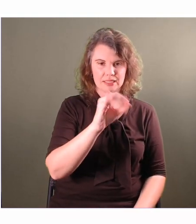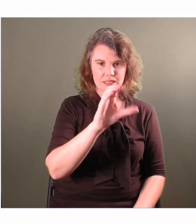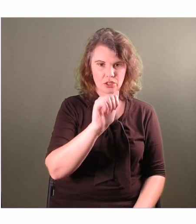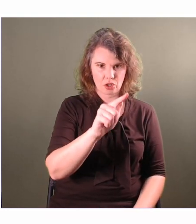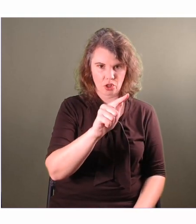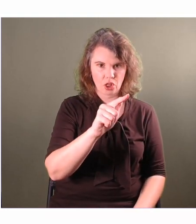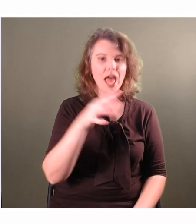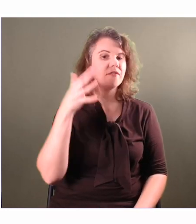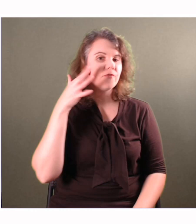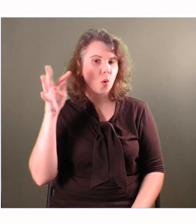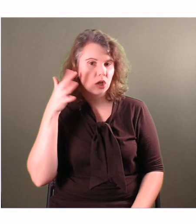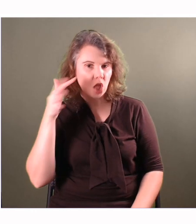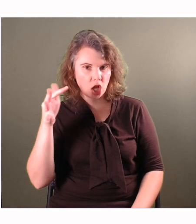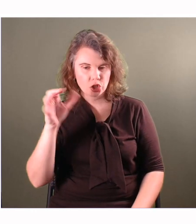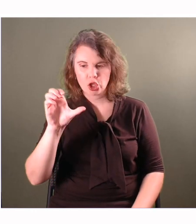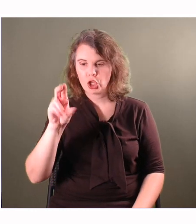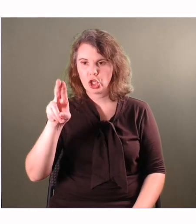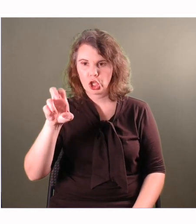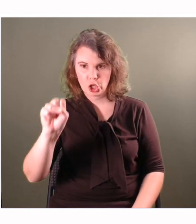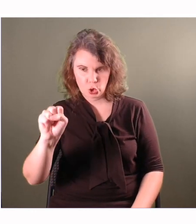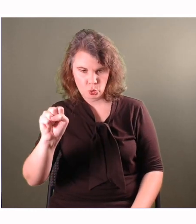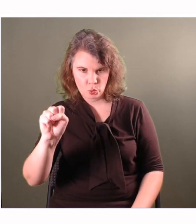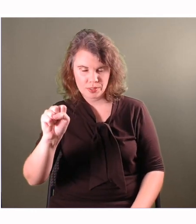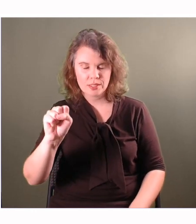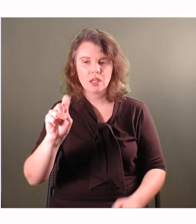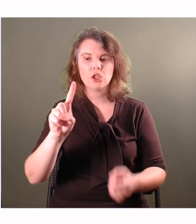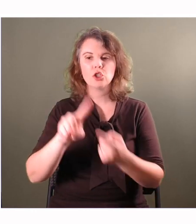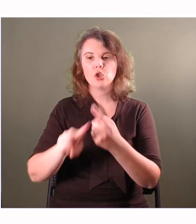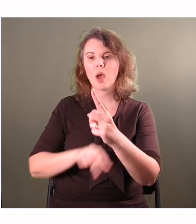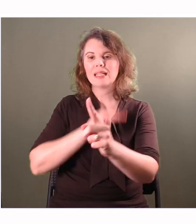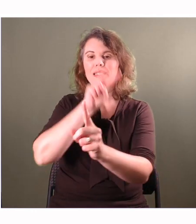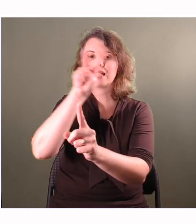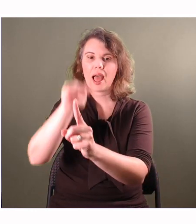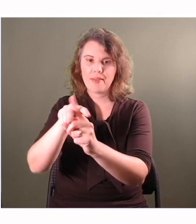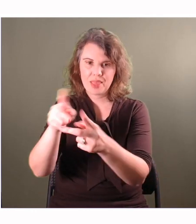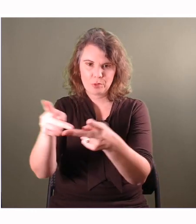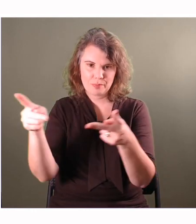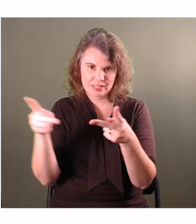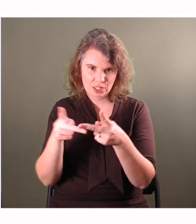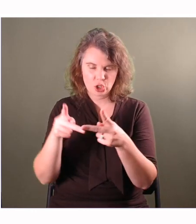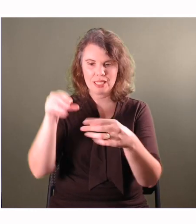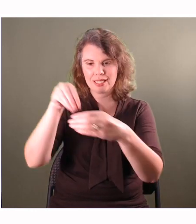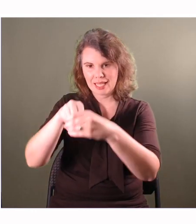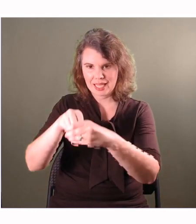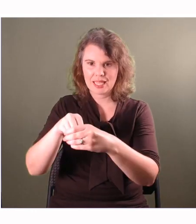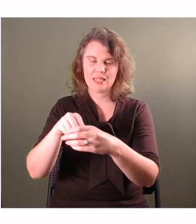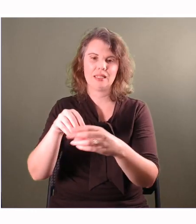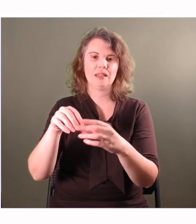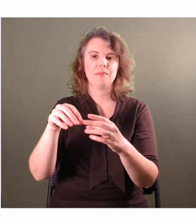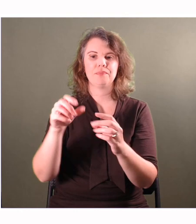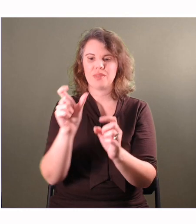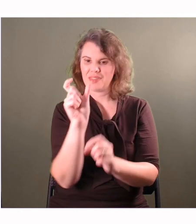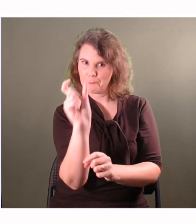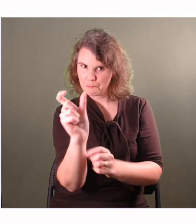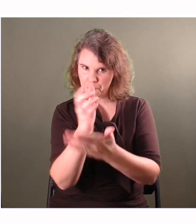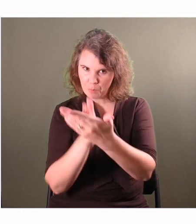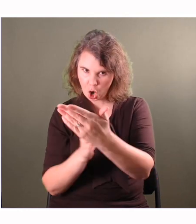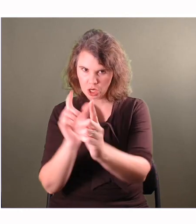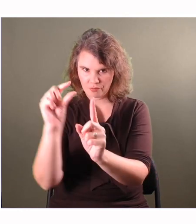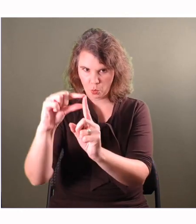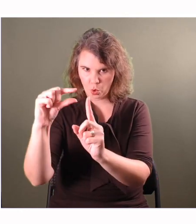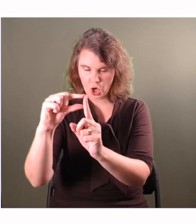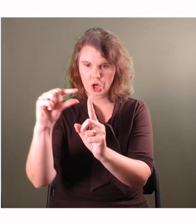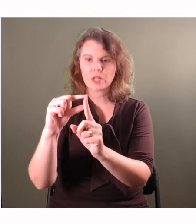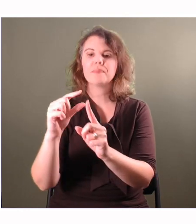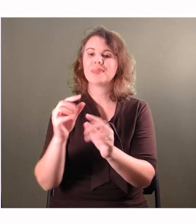the lexical and phonological cues to assign them to positions in the syllables. And it learns it